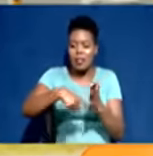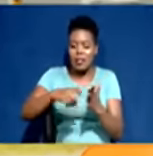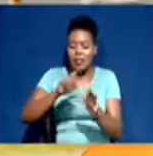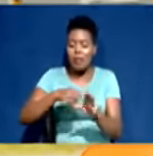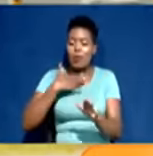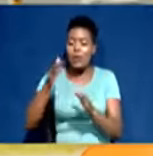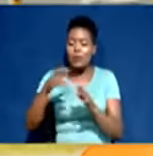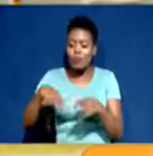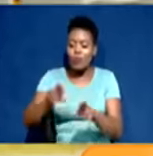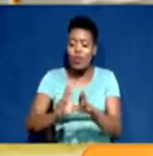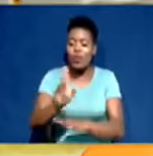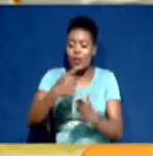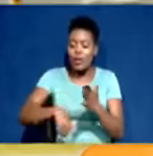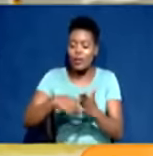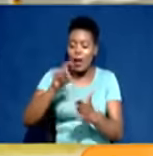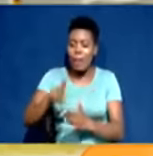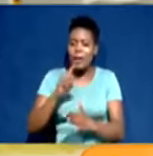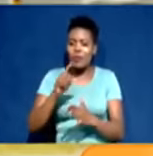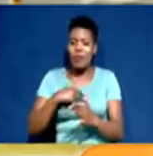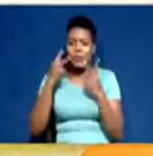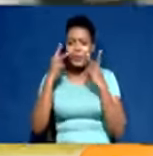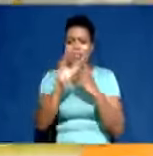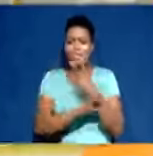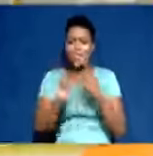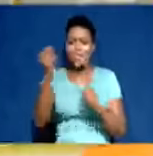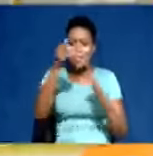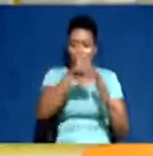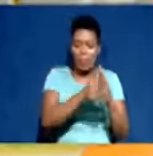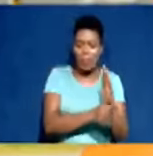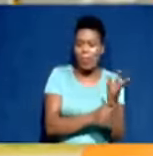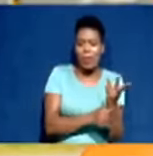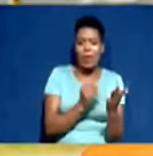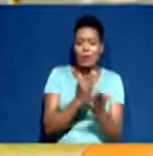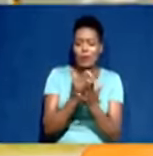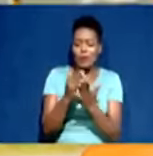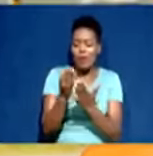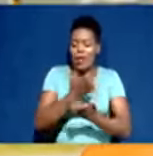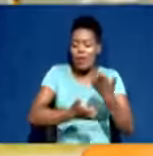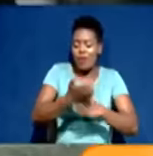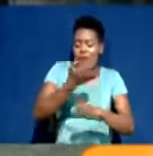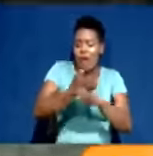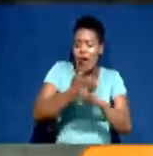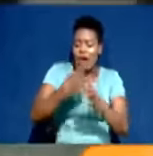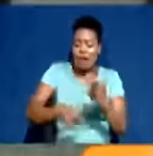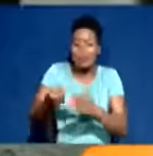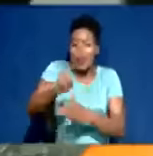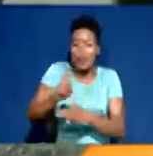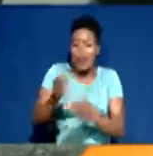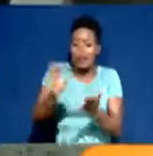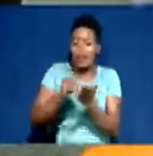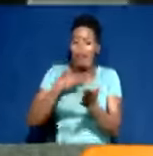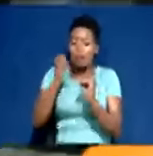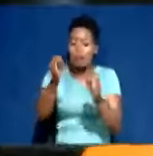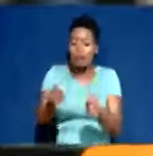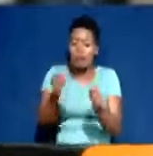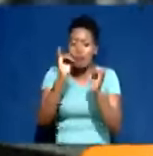as no shock to a country that is already overburdened by increments in taxes in just a little over a year. But in case you cannot afford